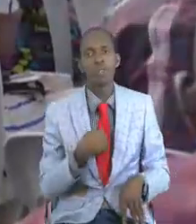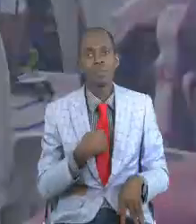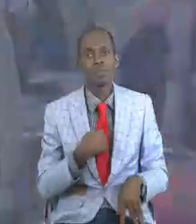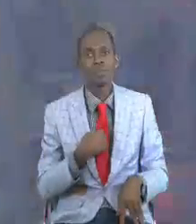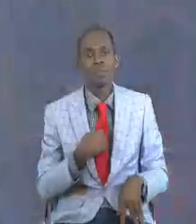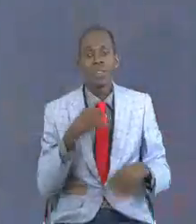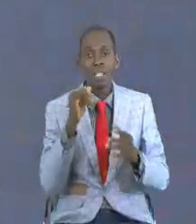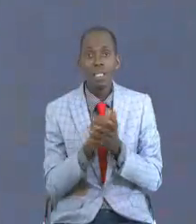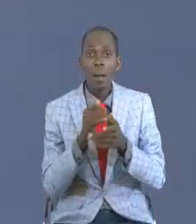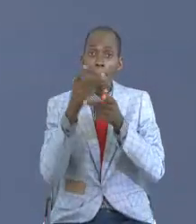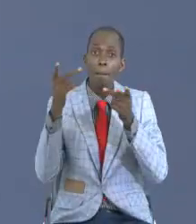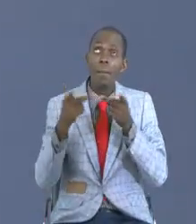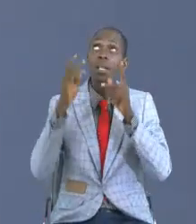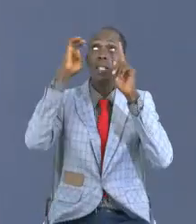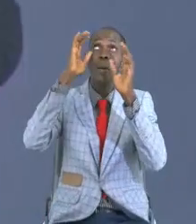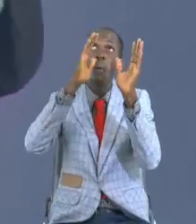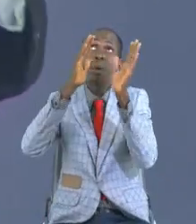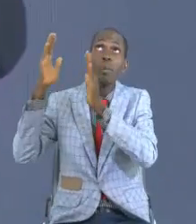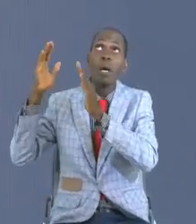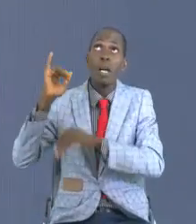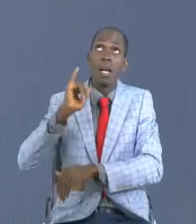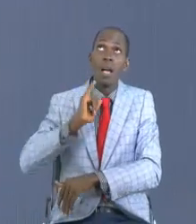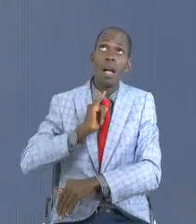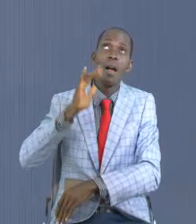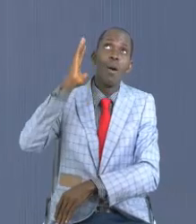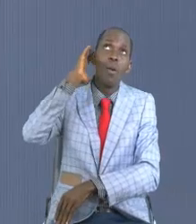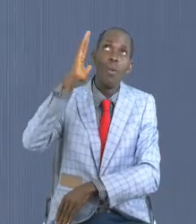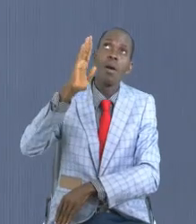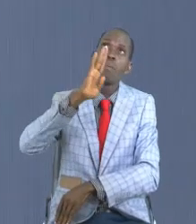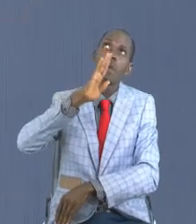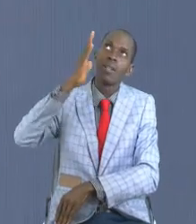to prepare. I will be there.